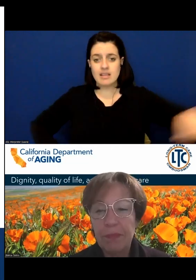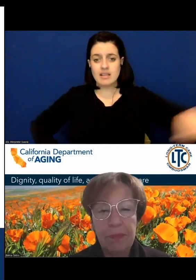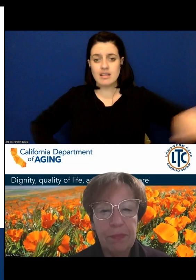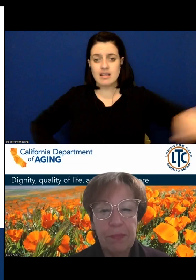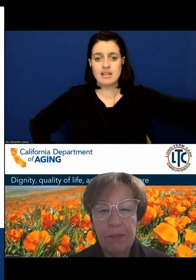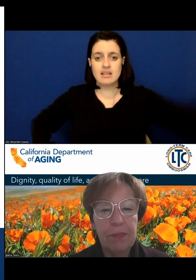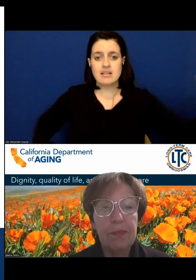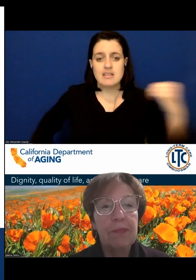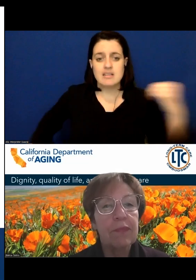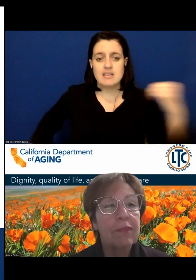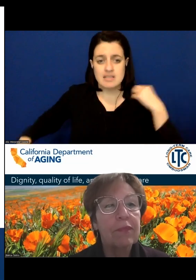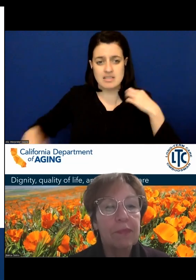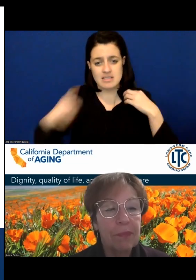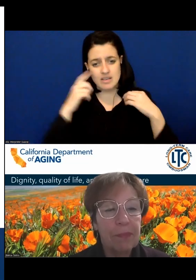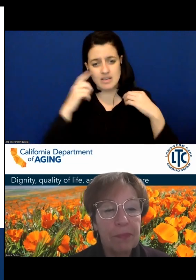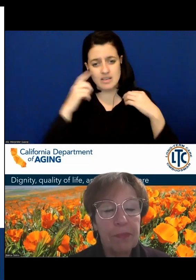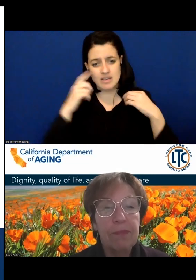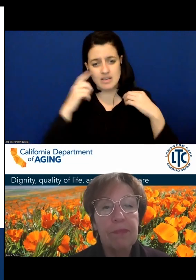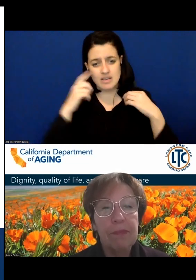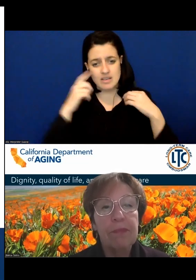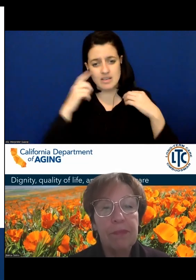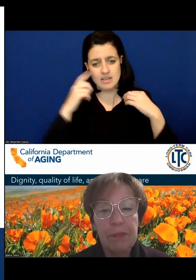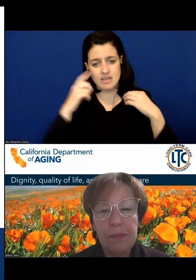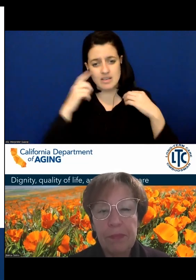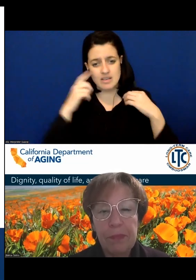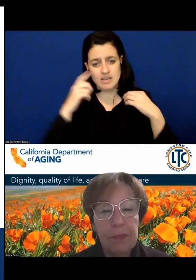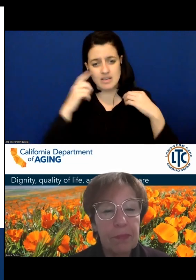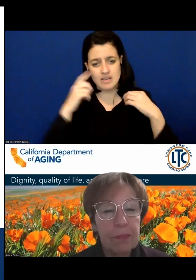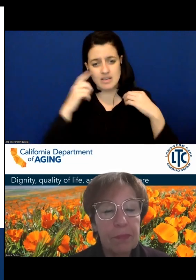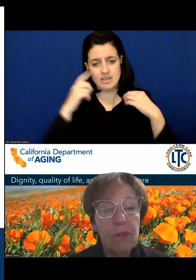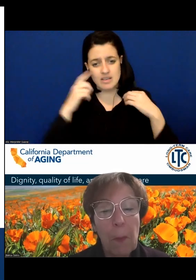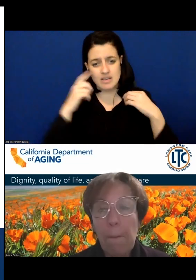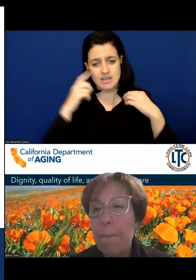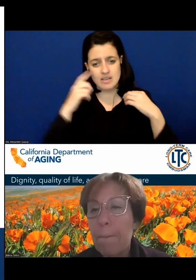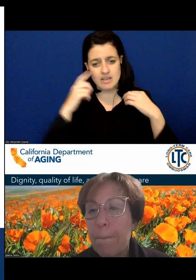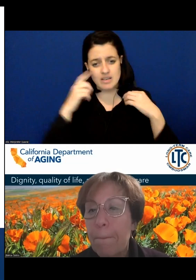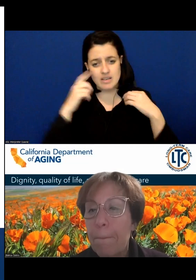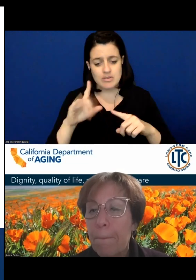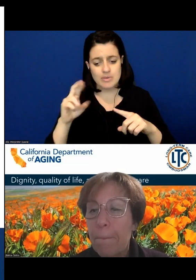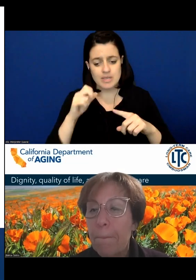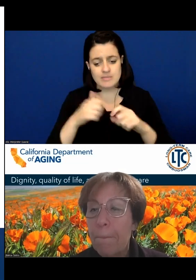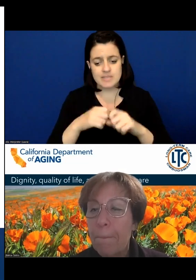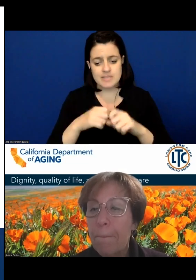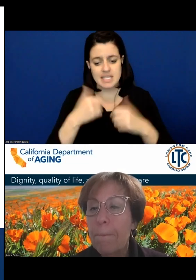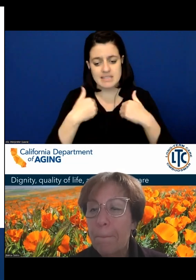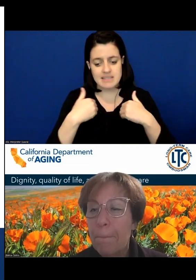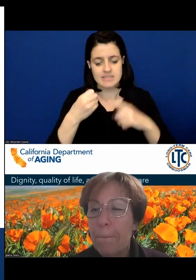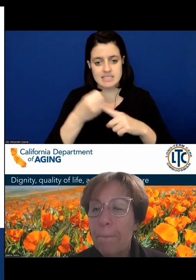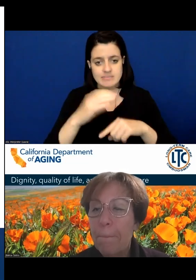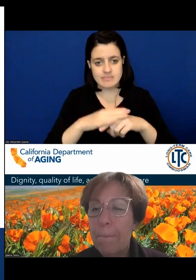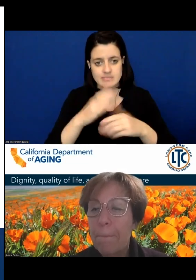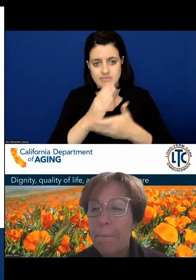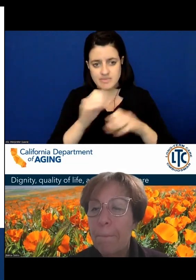HCBS rules and the potential loss of an ability to bill if not compliant is having an impact on rights